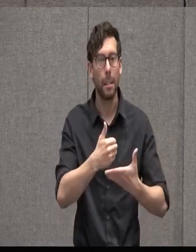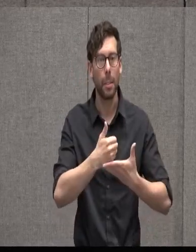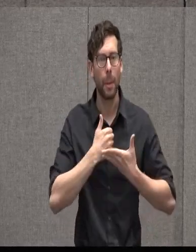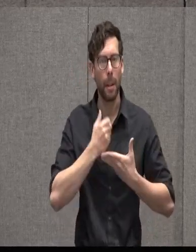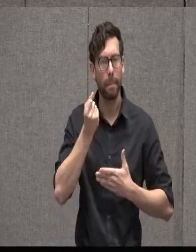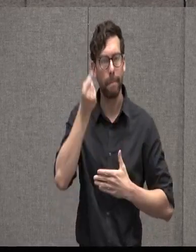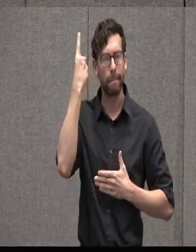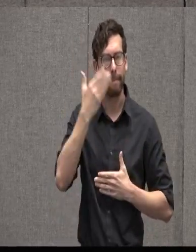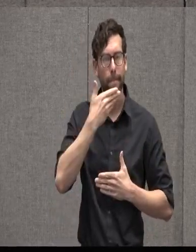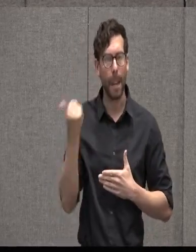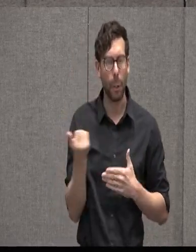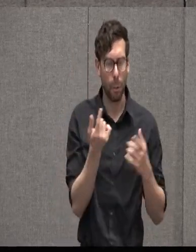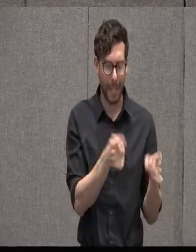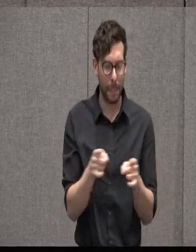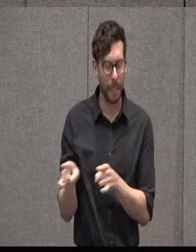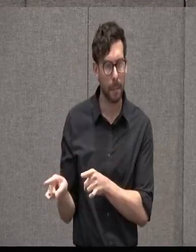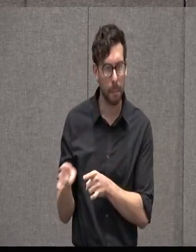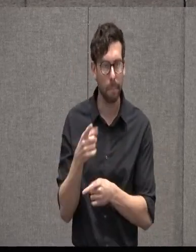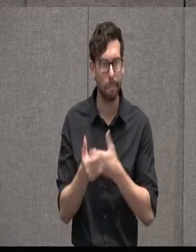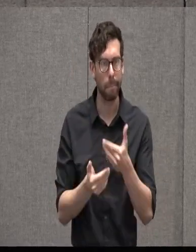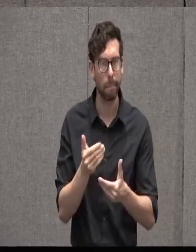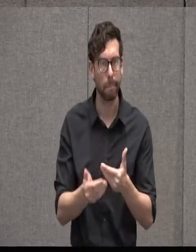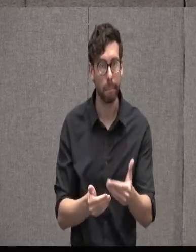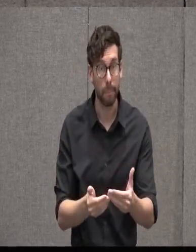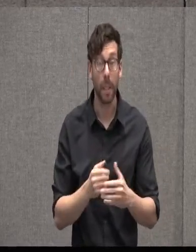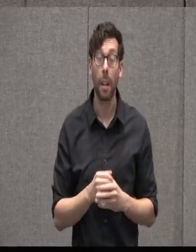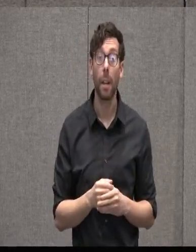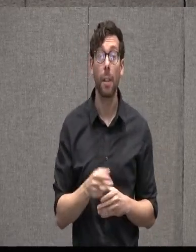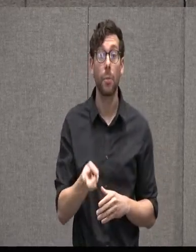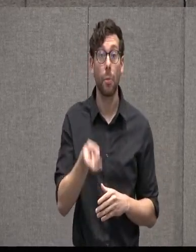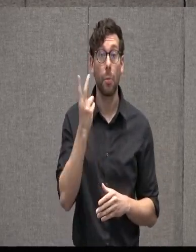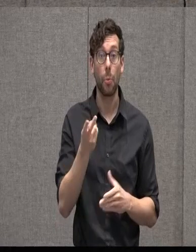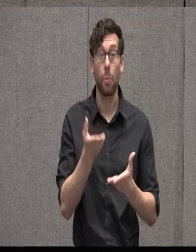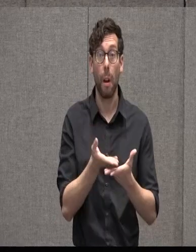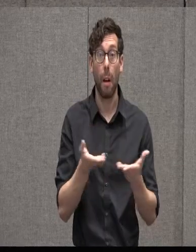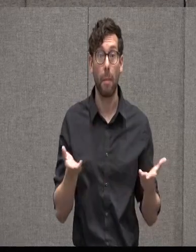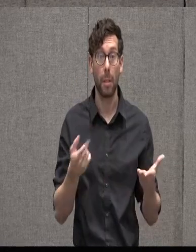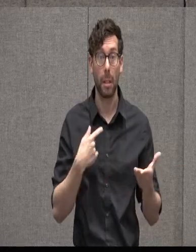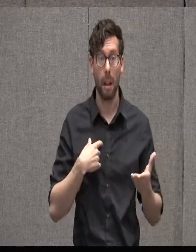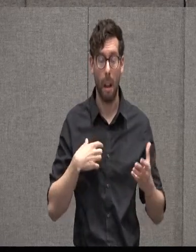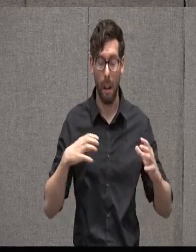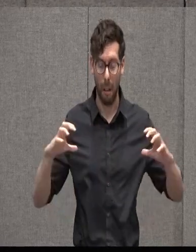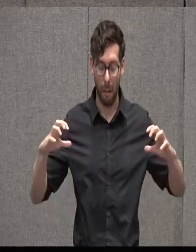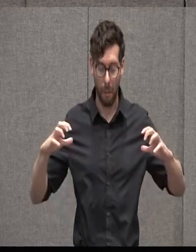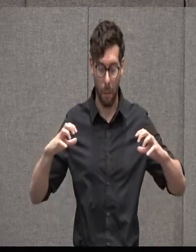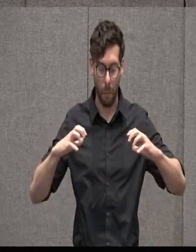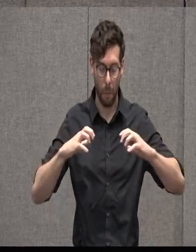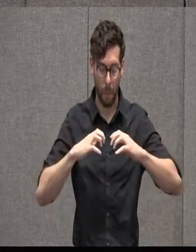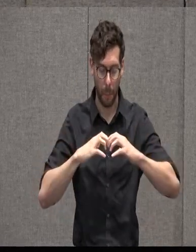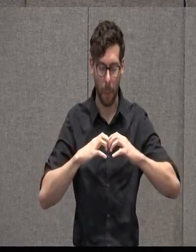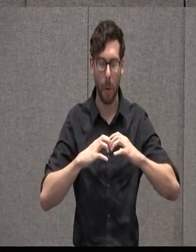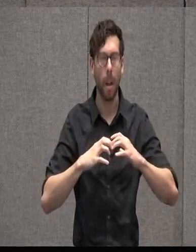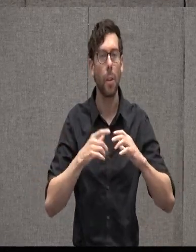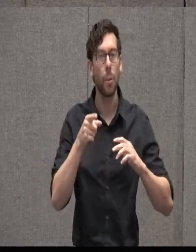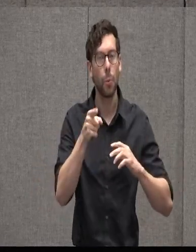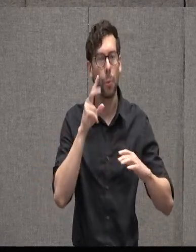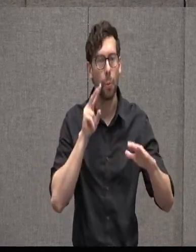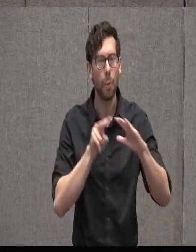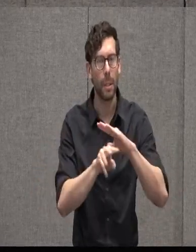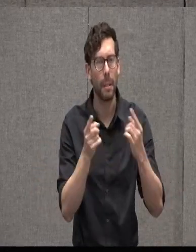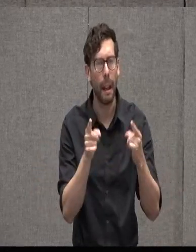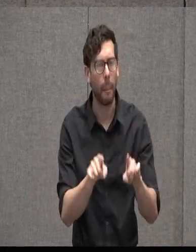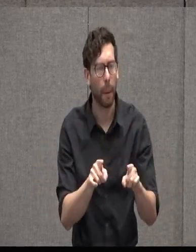and observe, and collect some information around that to make better sense about what's happening. So when I push